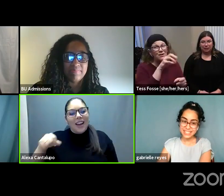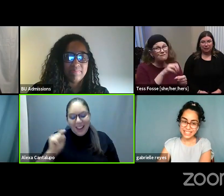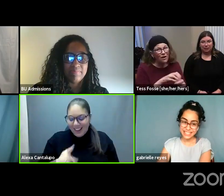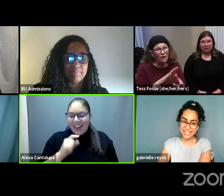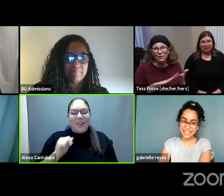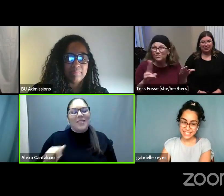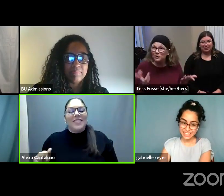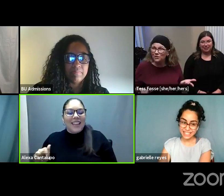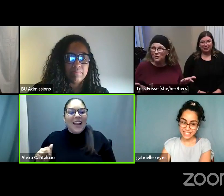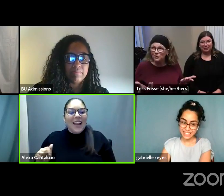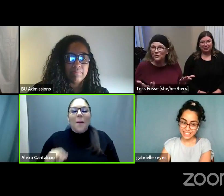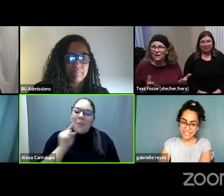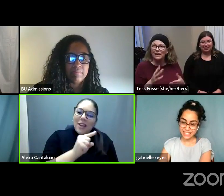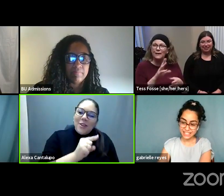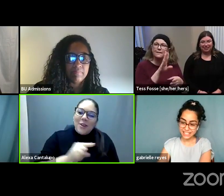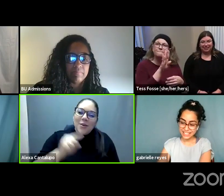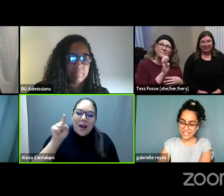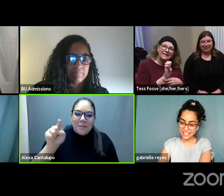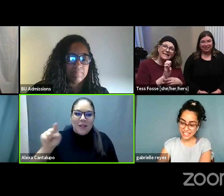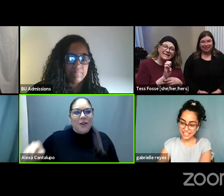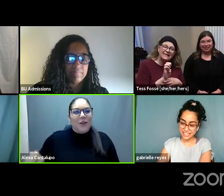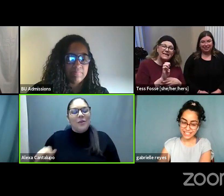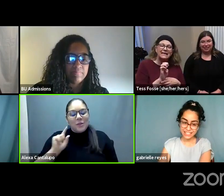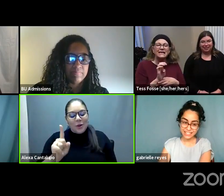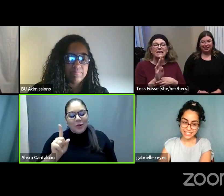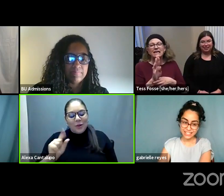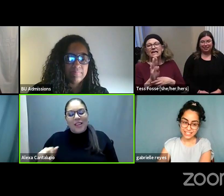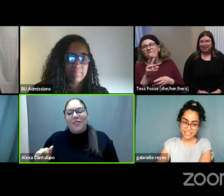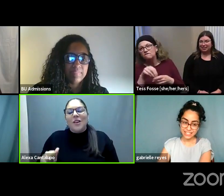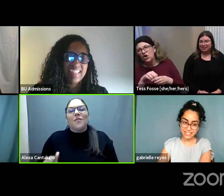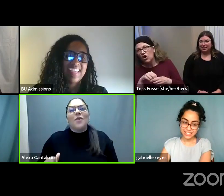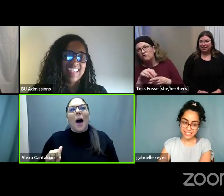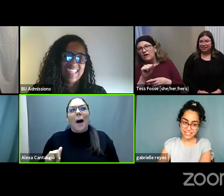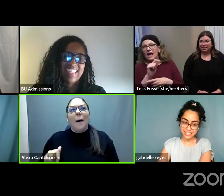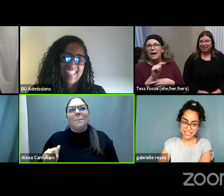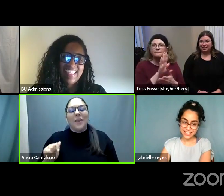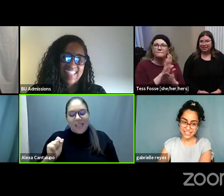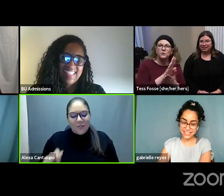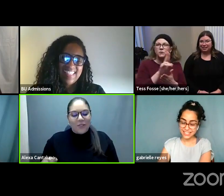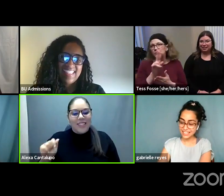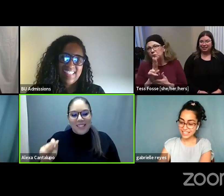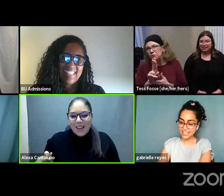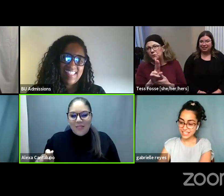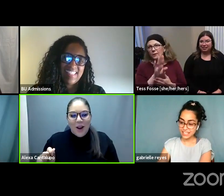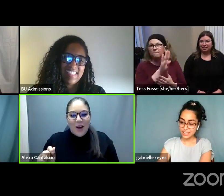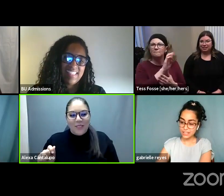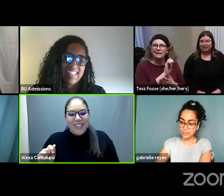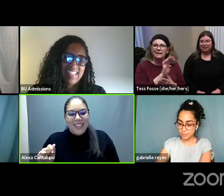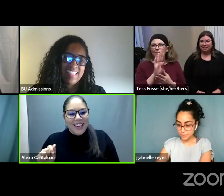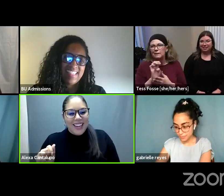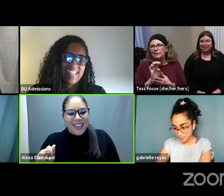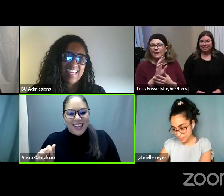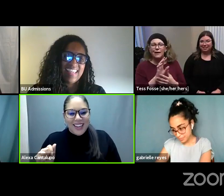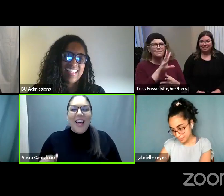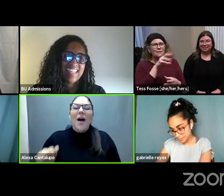I always have to say that. Be you at BU. Don't lose sight of yourself. But definitely stay